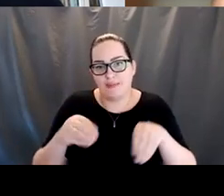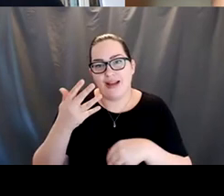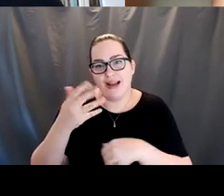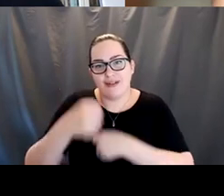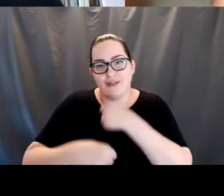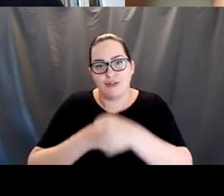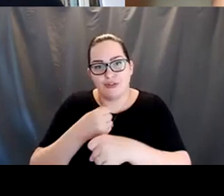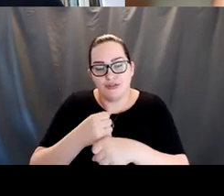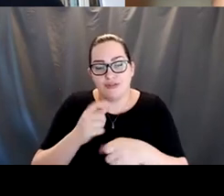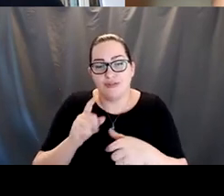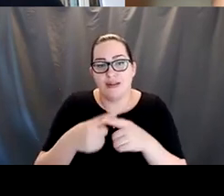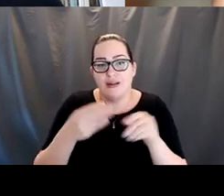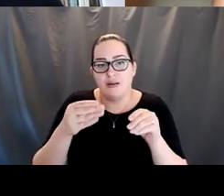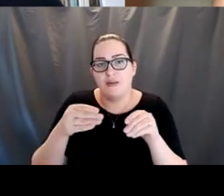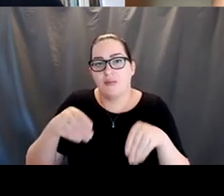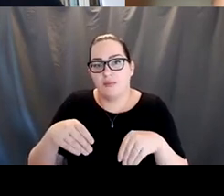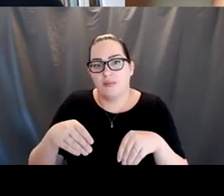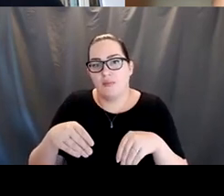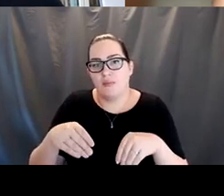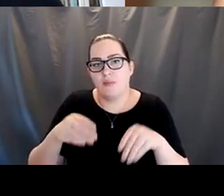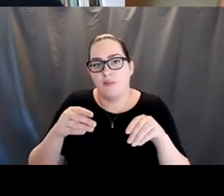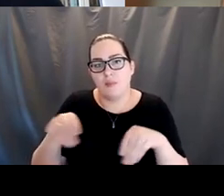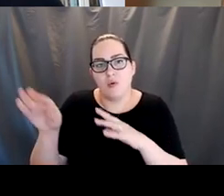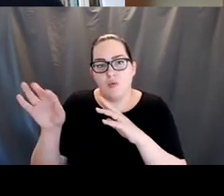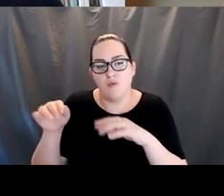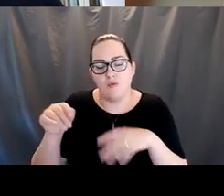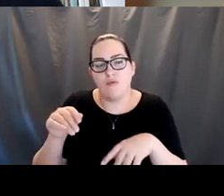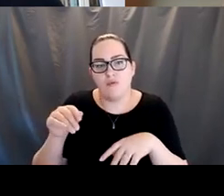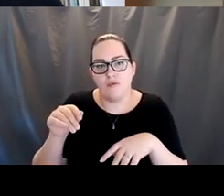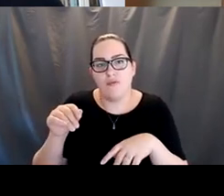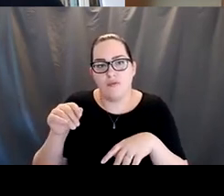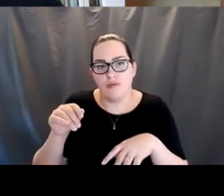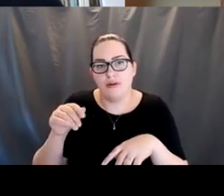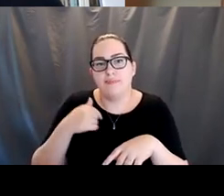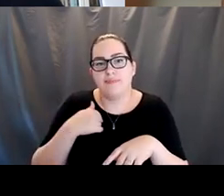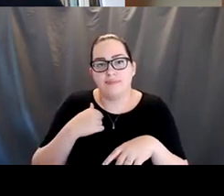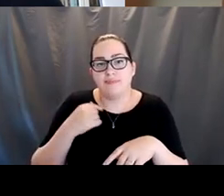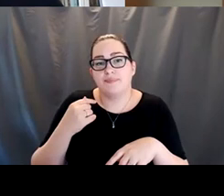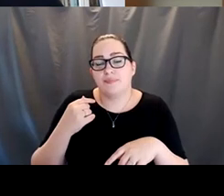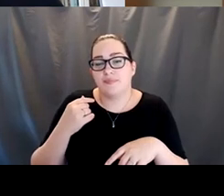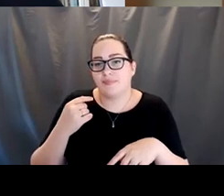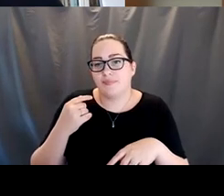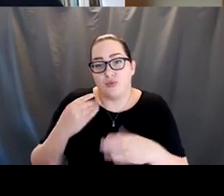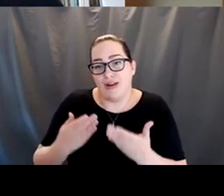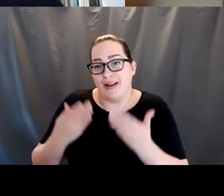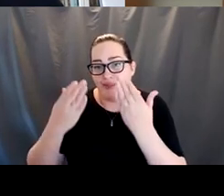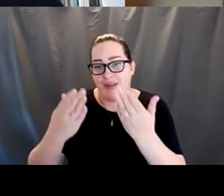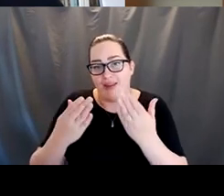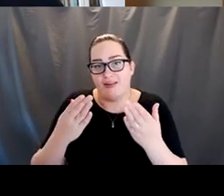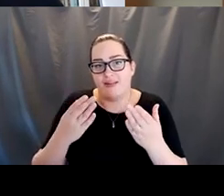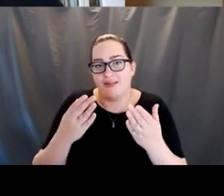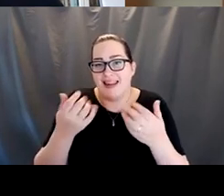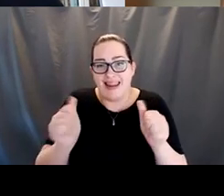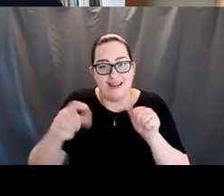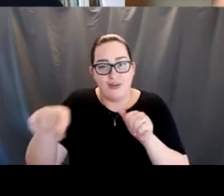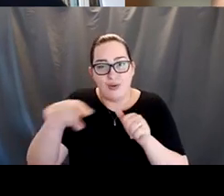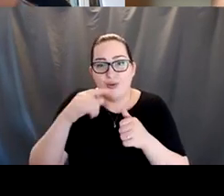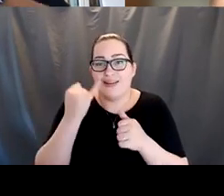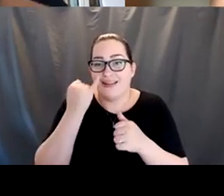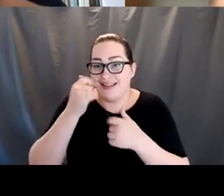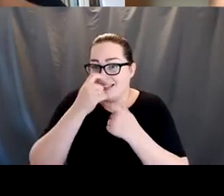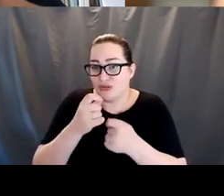narrative that's going to be in the public mind, and then becomes history to some degree, back and forth. But yeah,